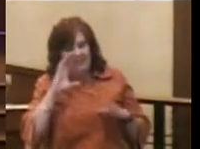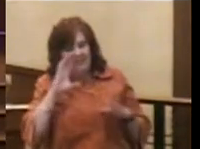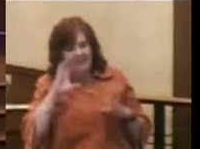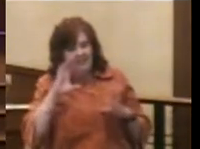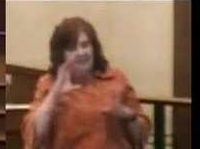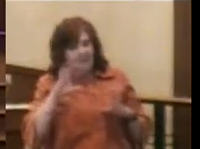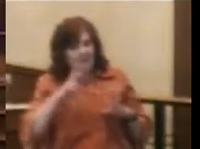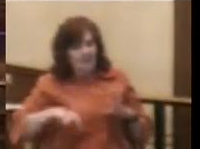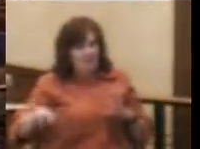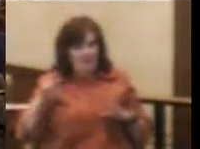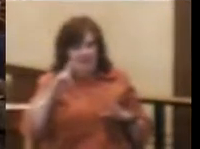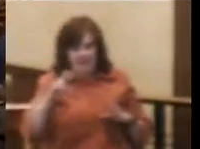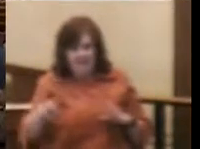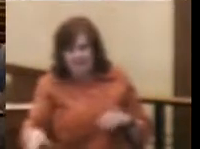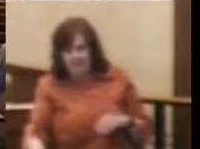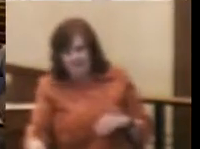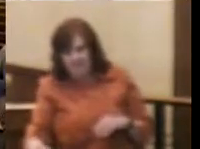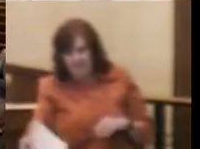seated.